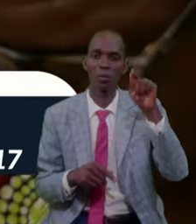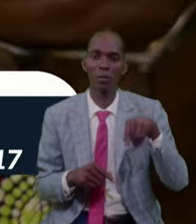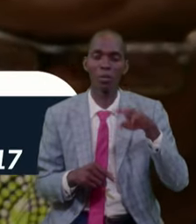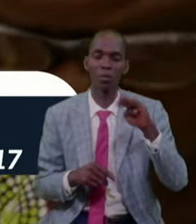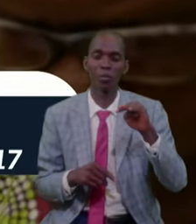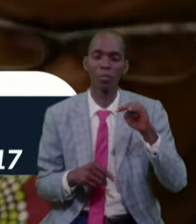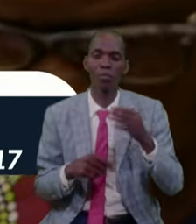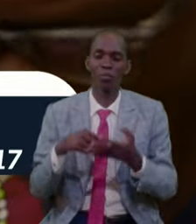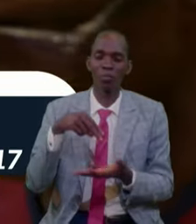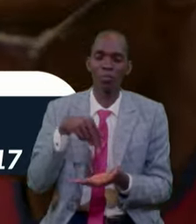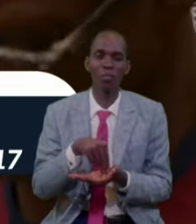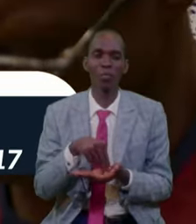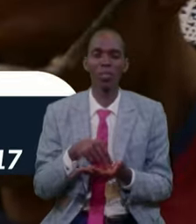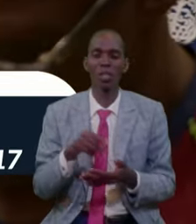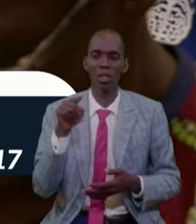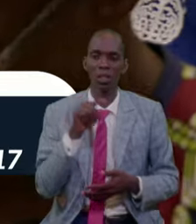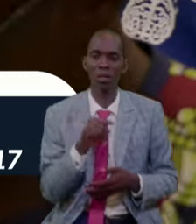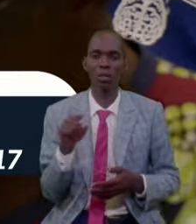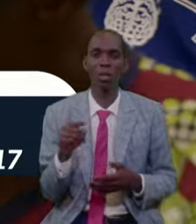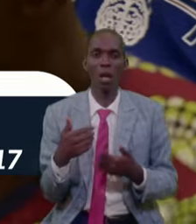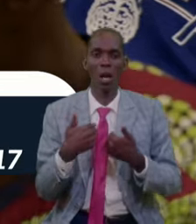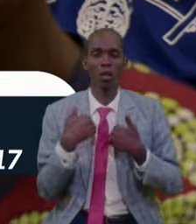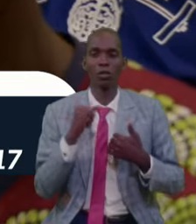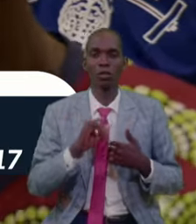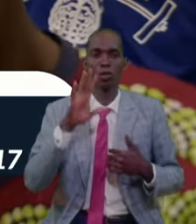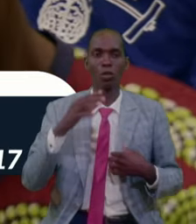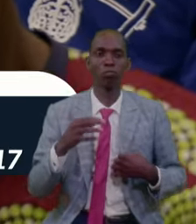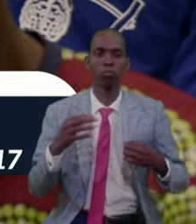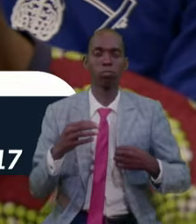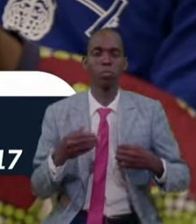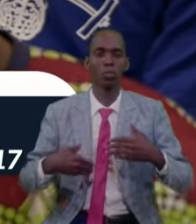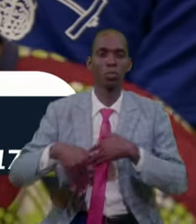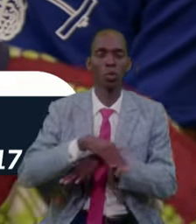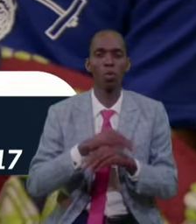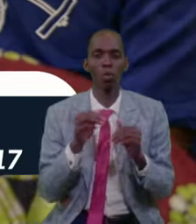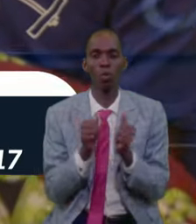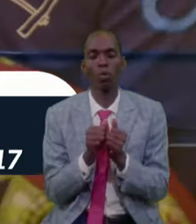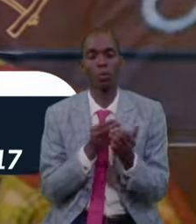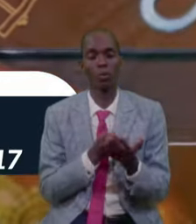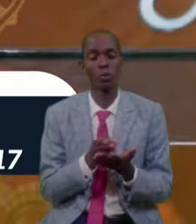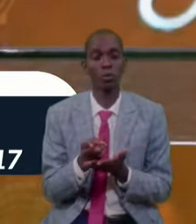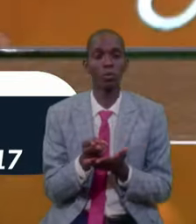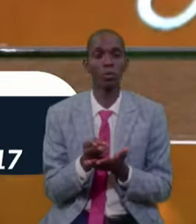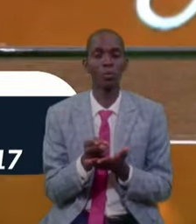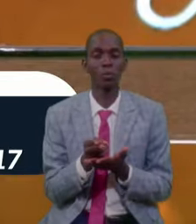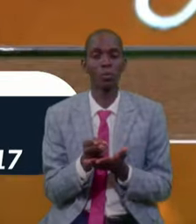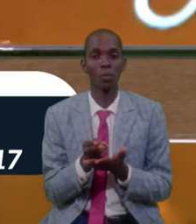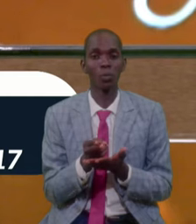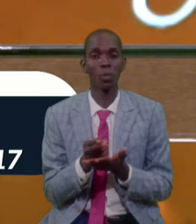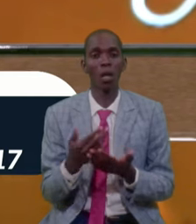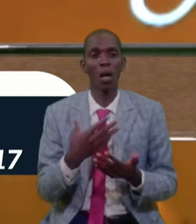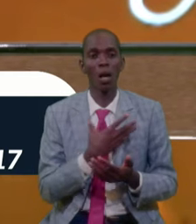14. Stand therefore, having your loins girt about with truth,